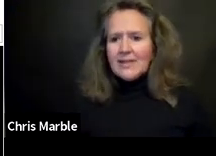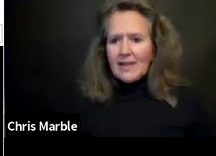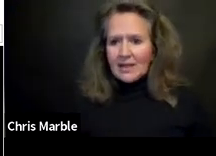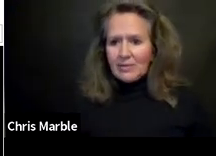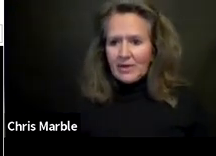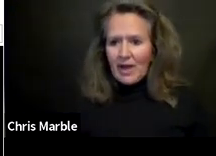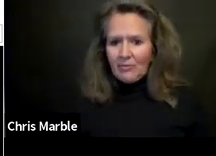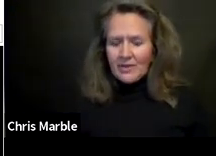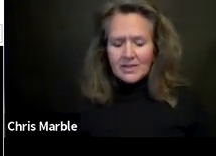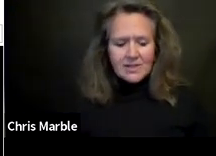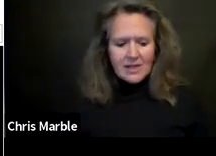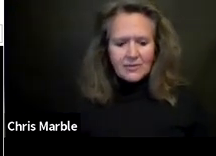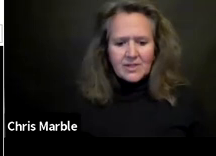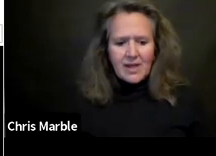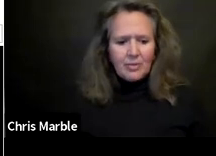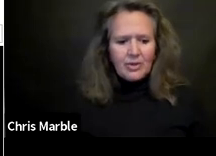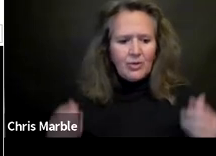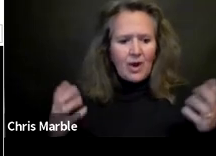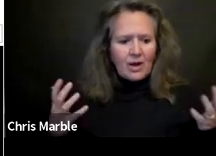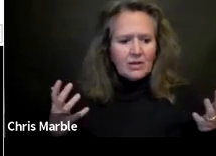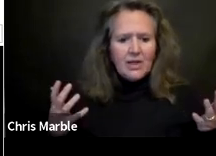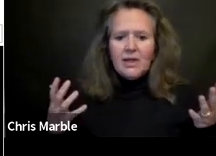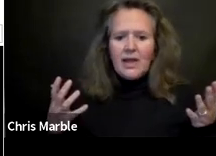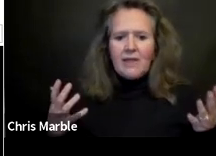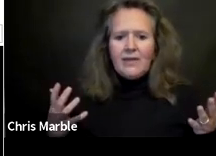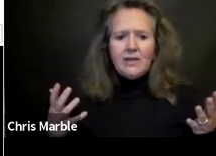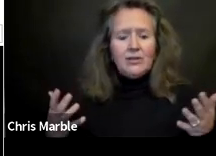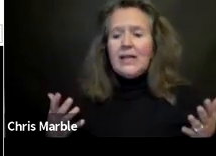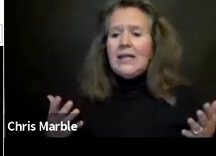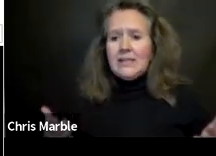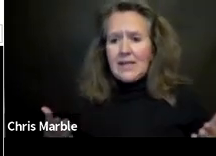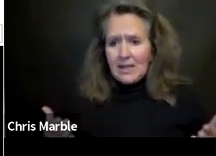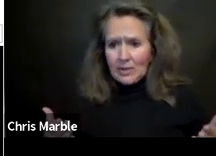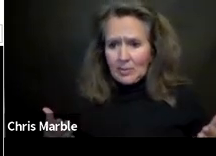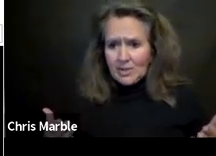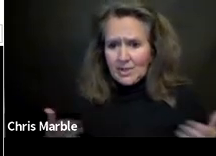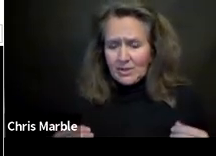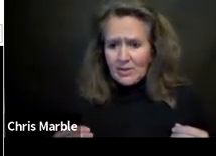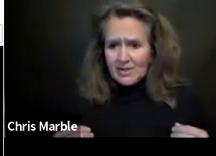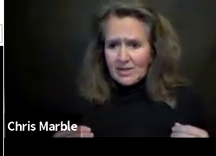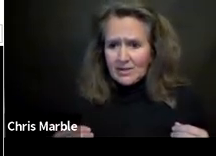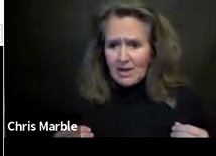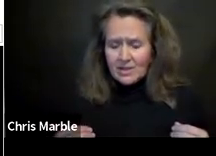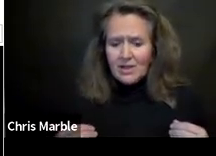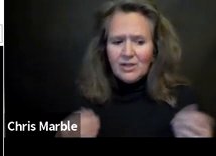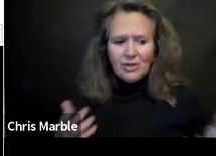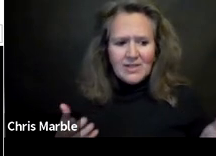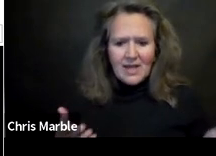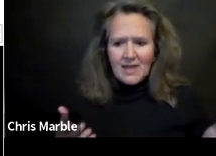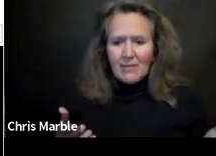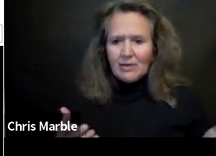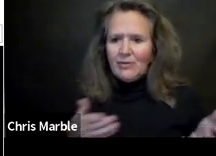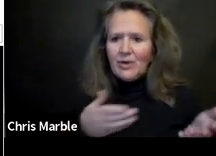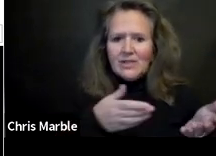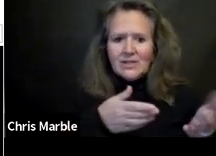The reason that can be very helpful is, say for example, you are having, you're in an intake with a person who has a hearing loss. You